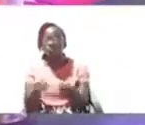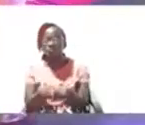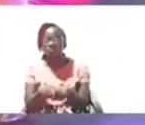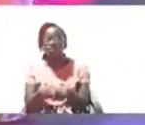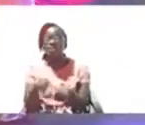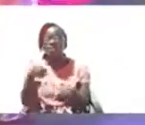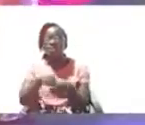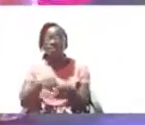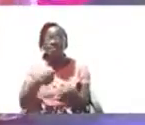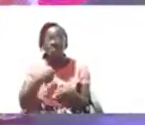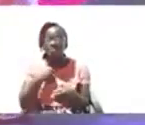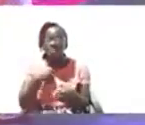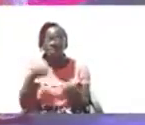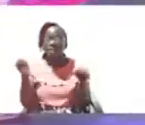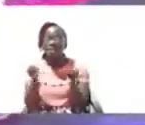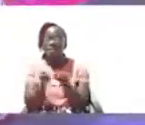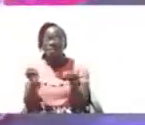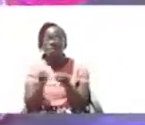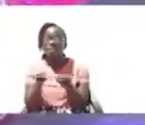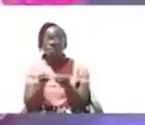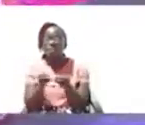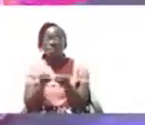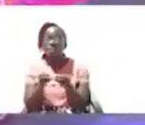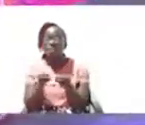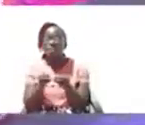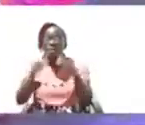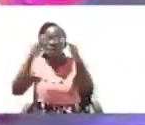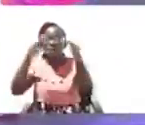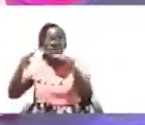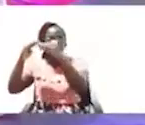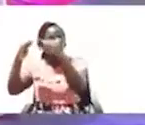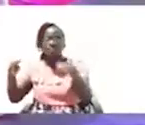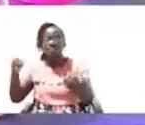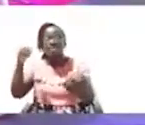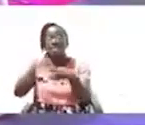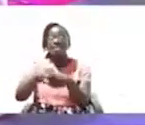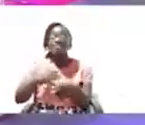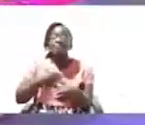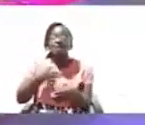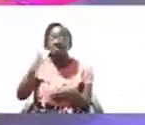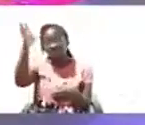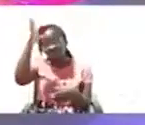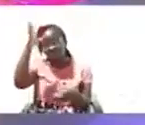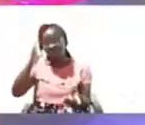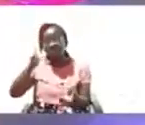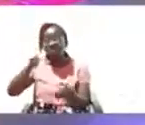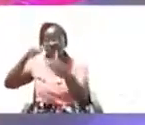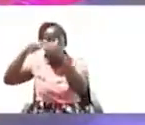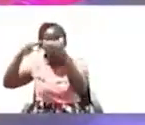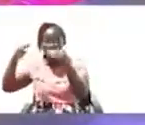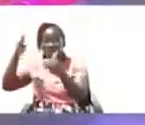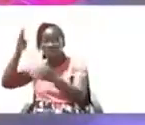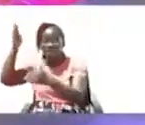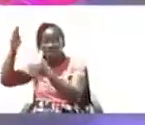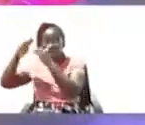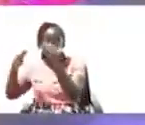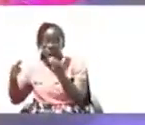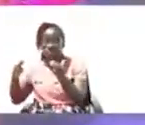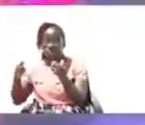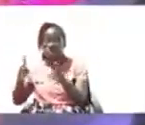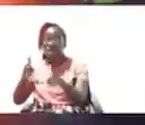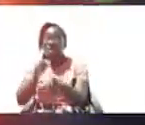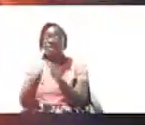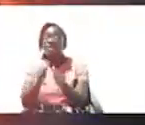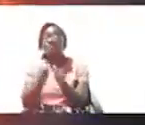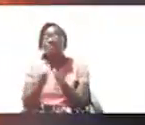Many houses in my father's house. If it were not so, I would have told you. But I'm